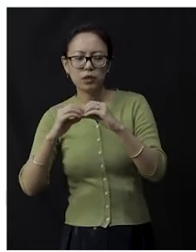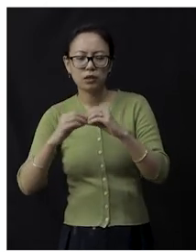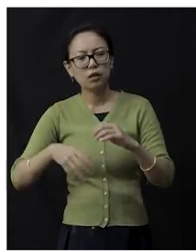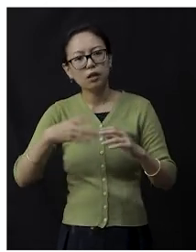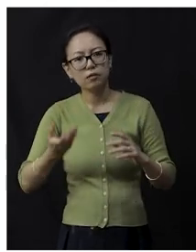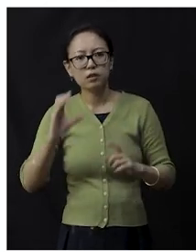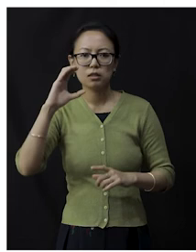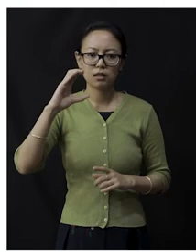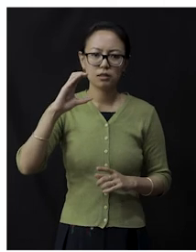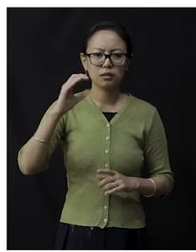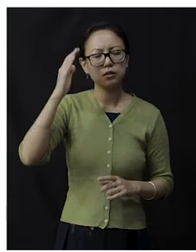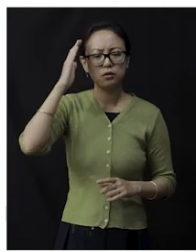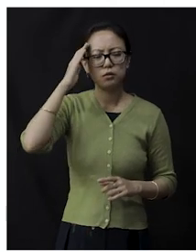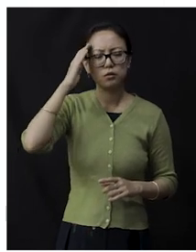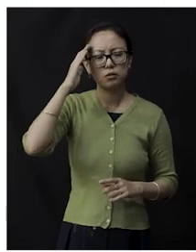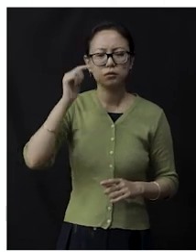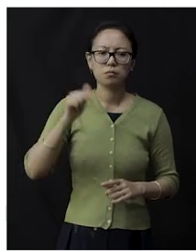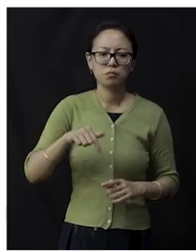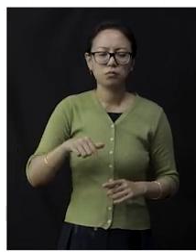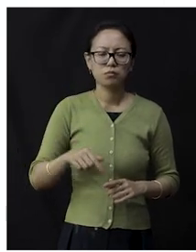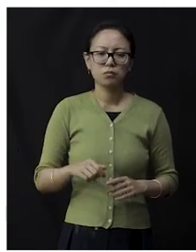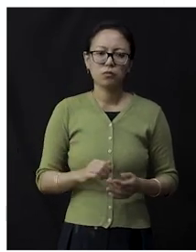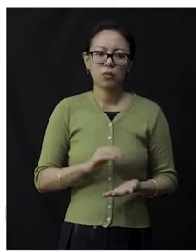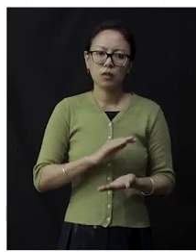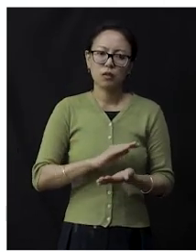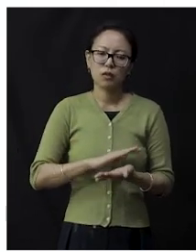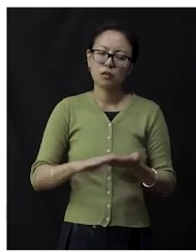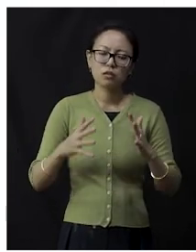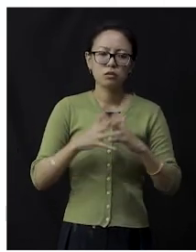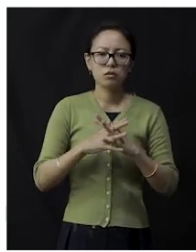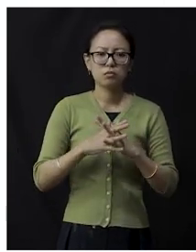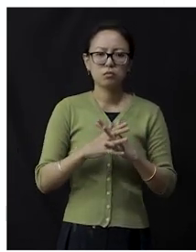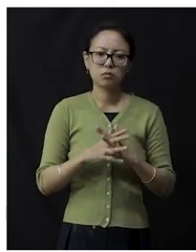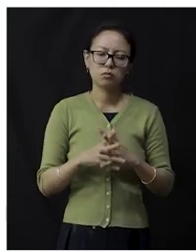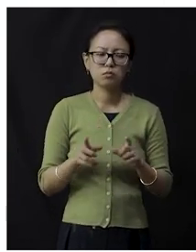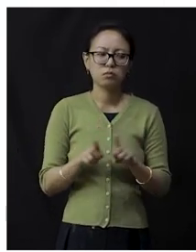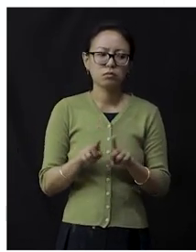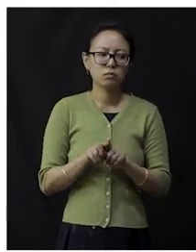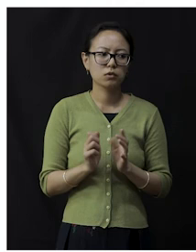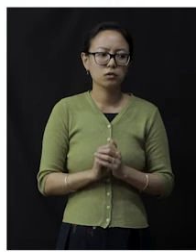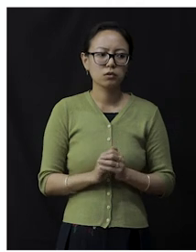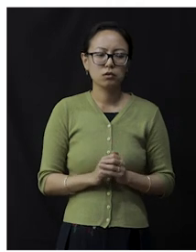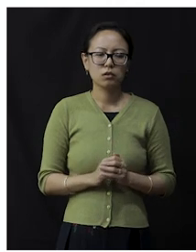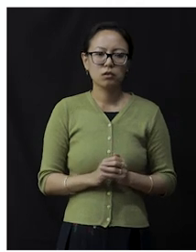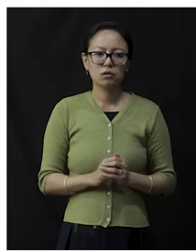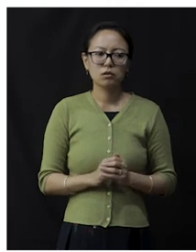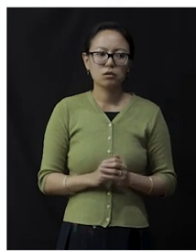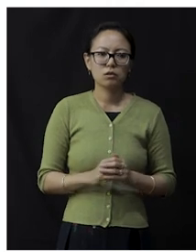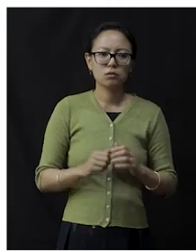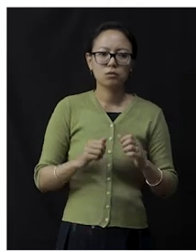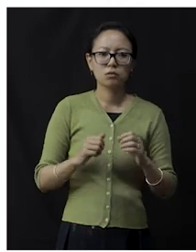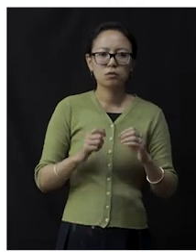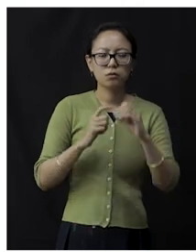going to do it. So the first set of words that you have are cat, joke,